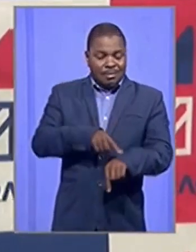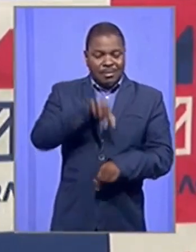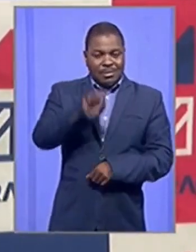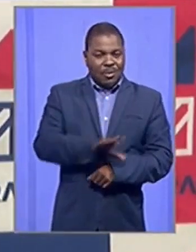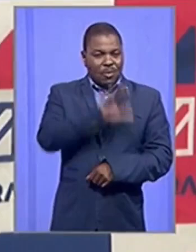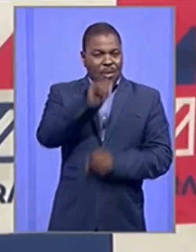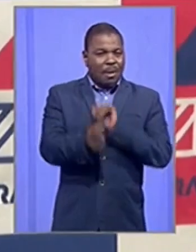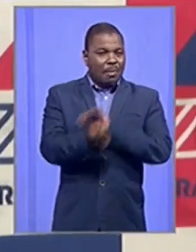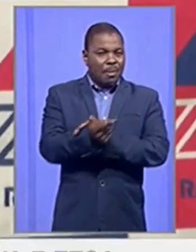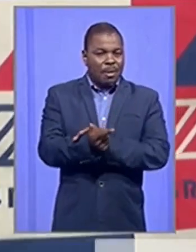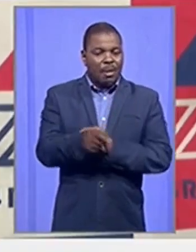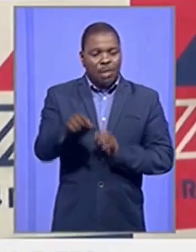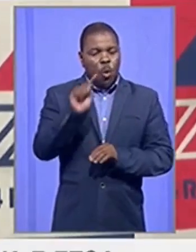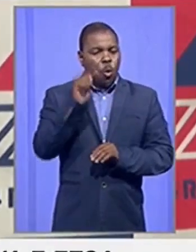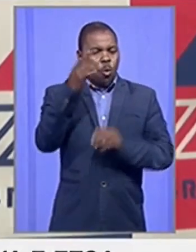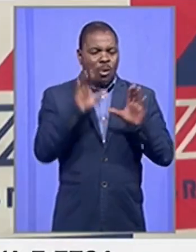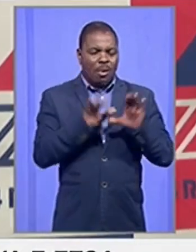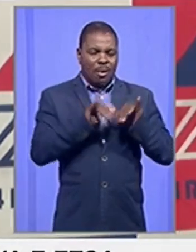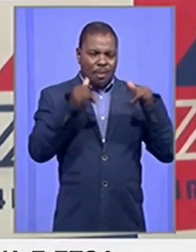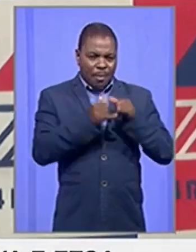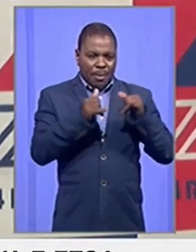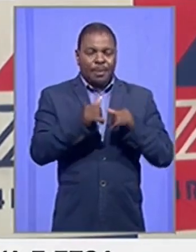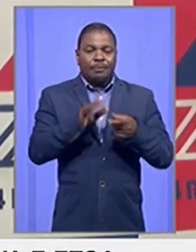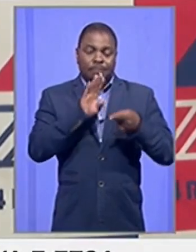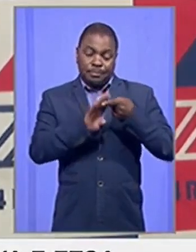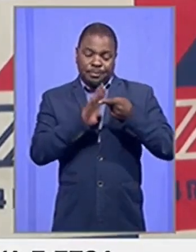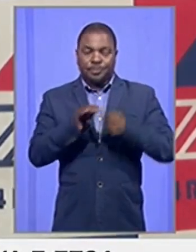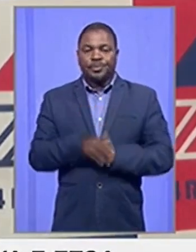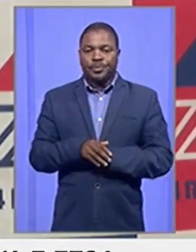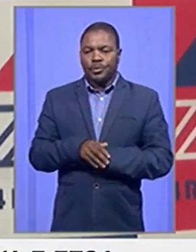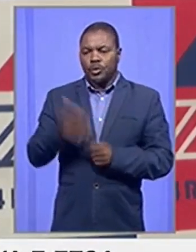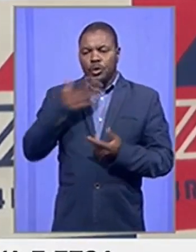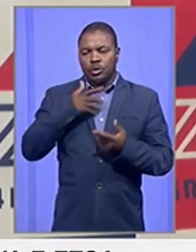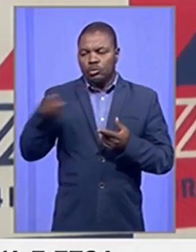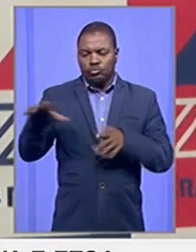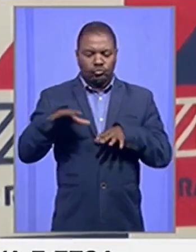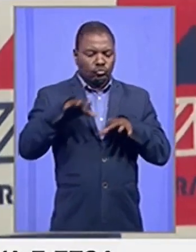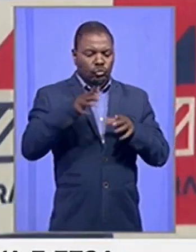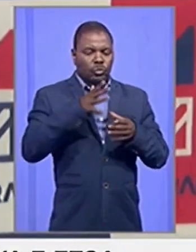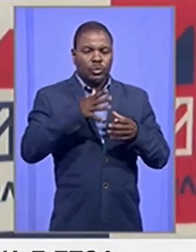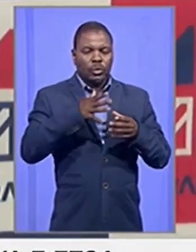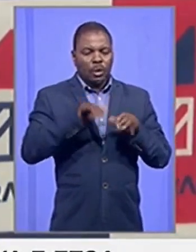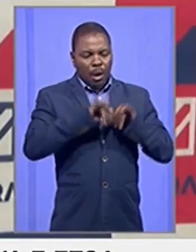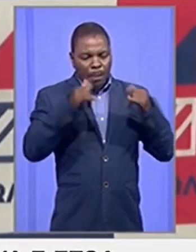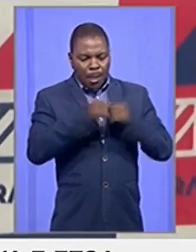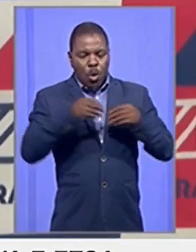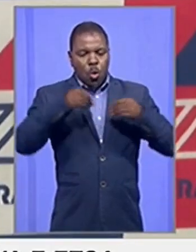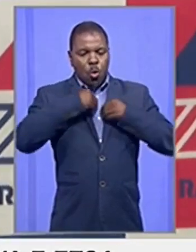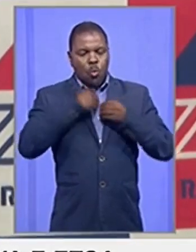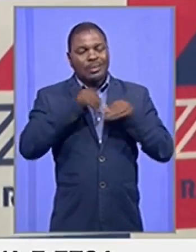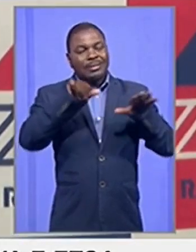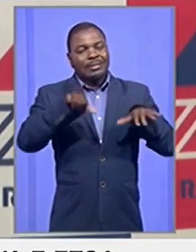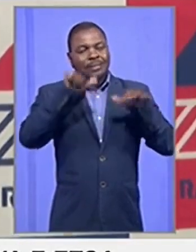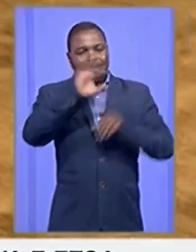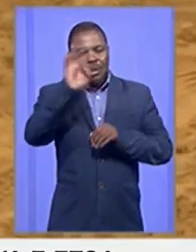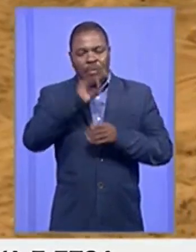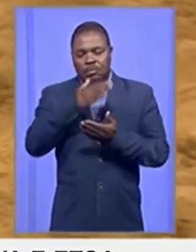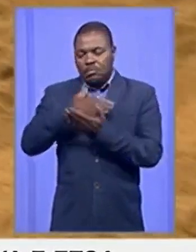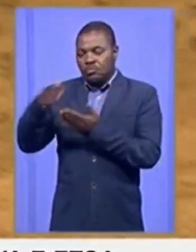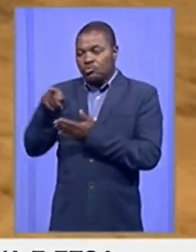the only operator that is one giving ownership into the hands of the grooms, 16% of this